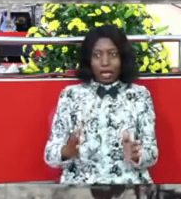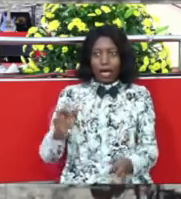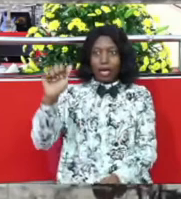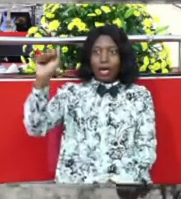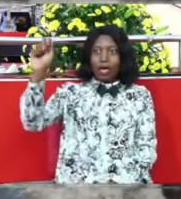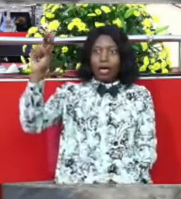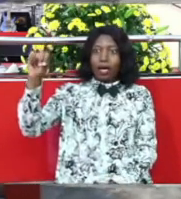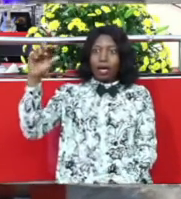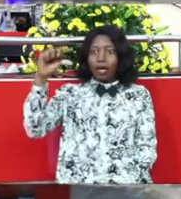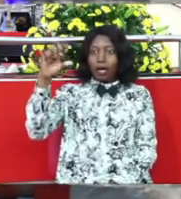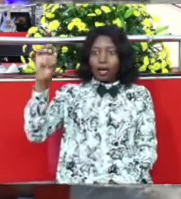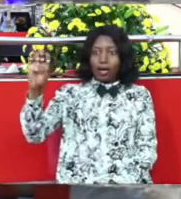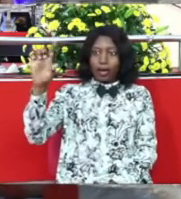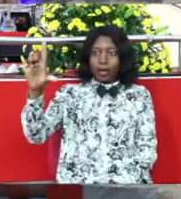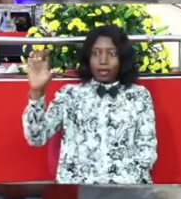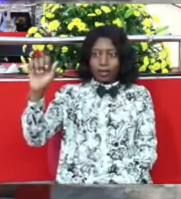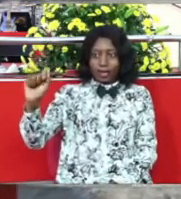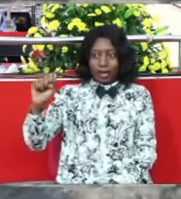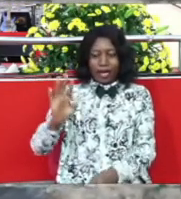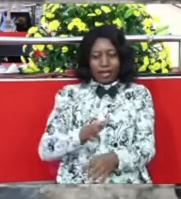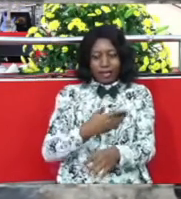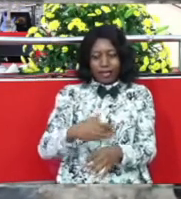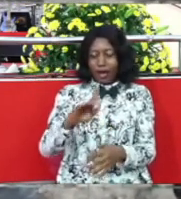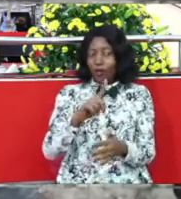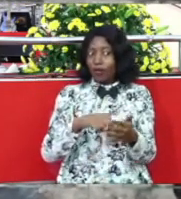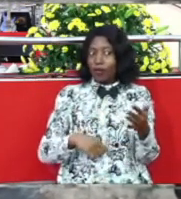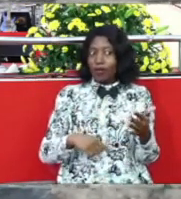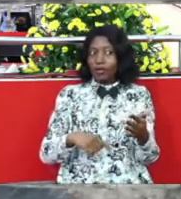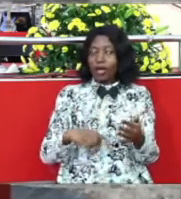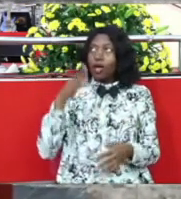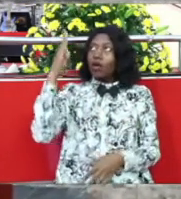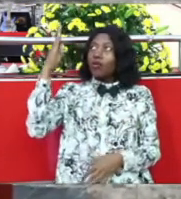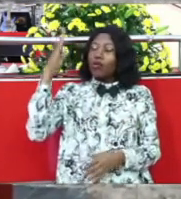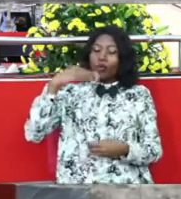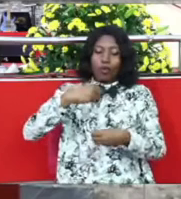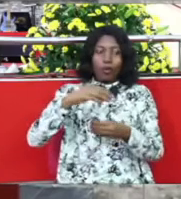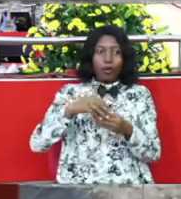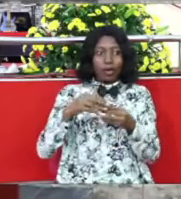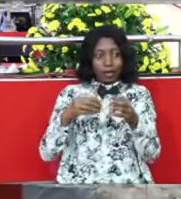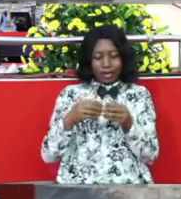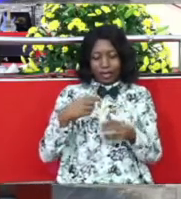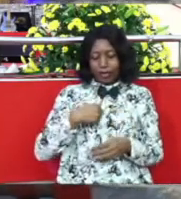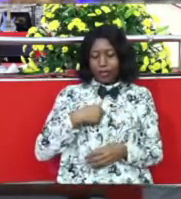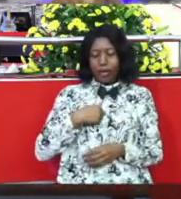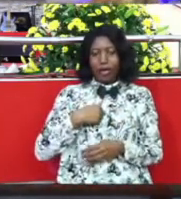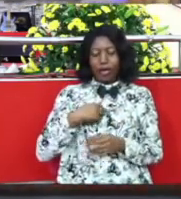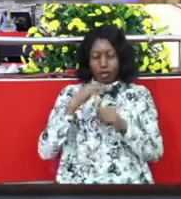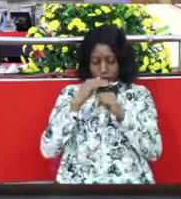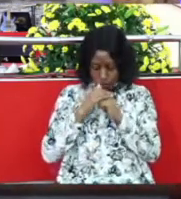uliniumba nikuabudu. Mwimbaji yule Angela Chibalonza akaimba wimbo akisema kwamba Mungu alimuumba kumwabudu. Because she